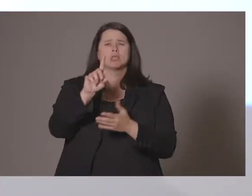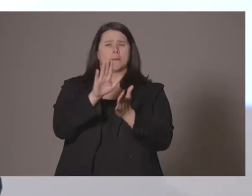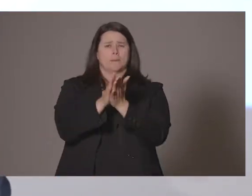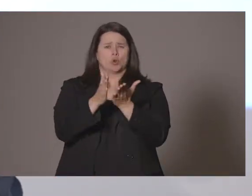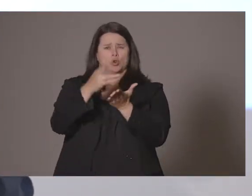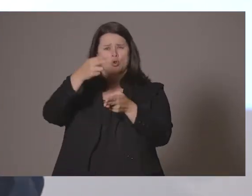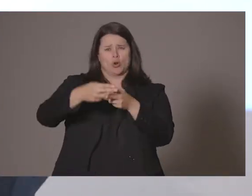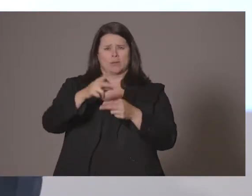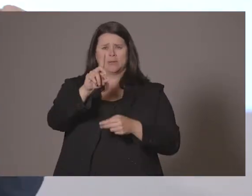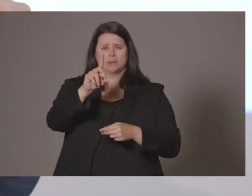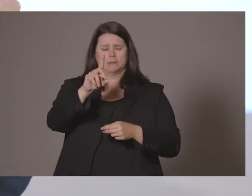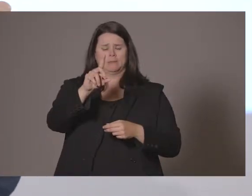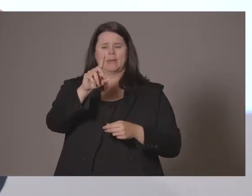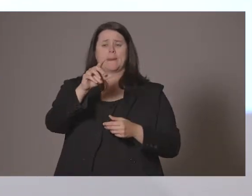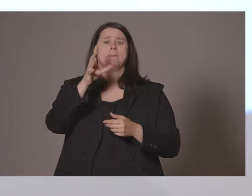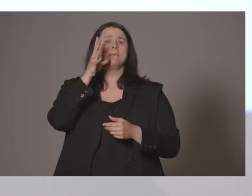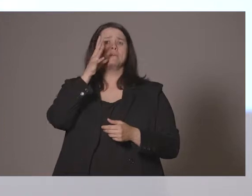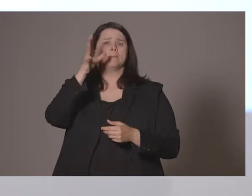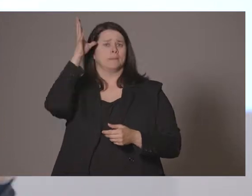and